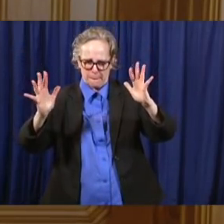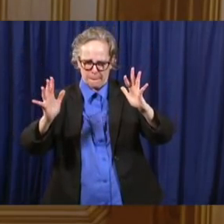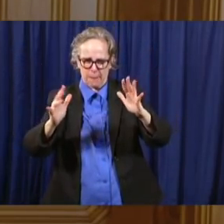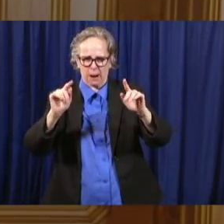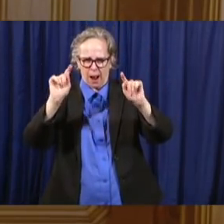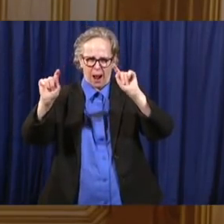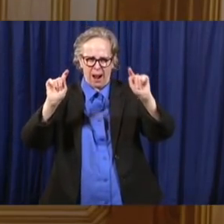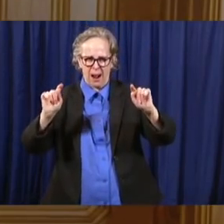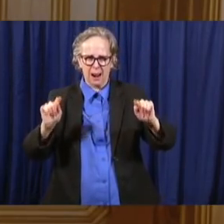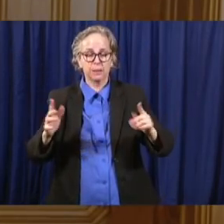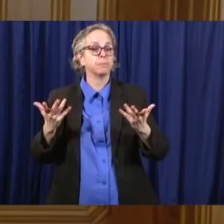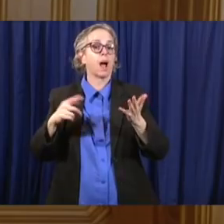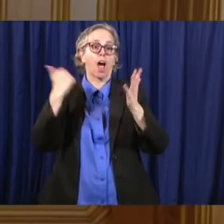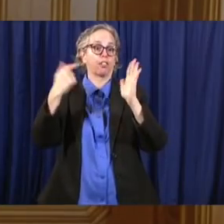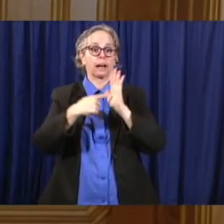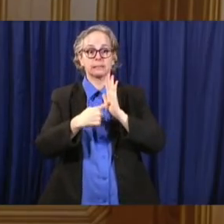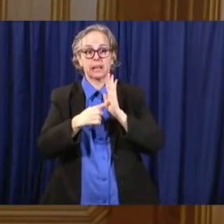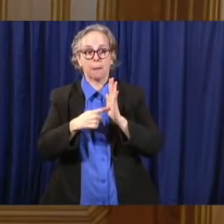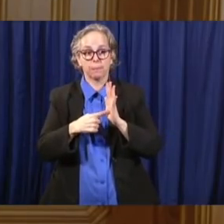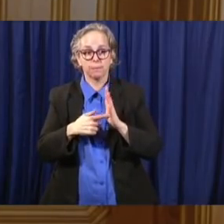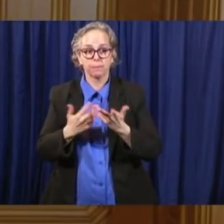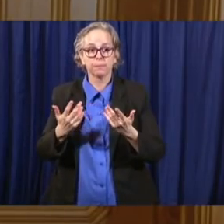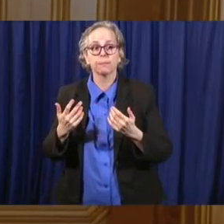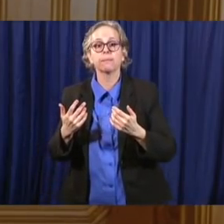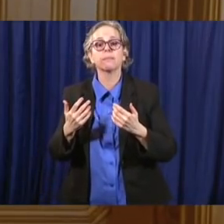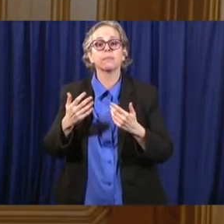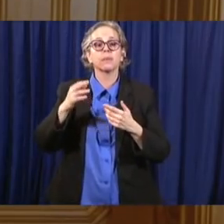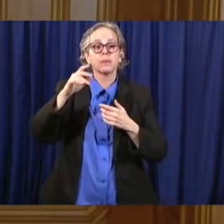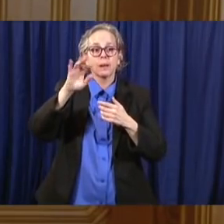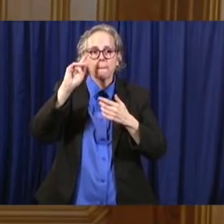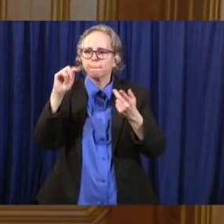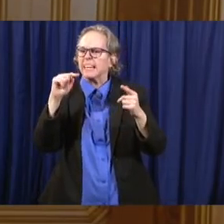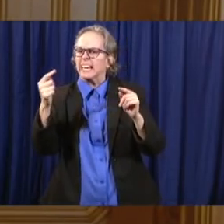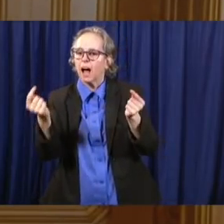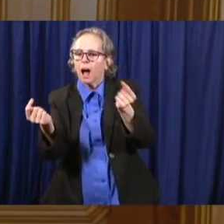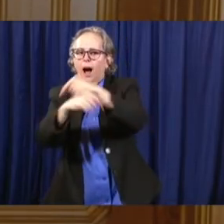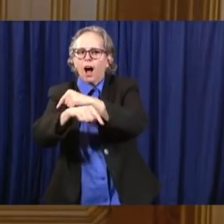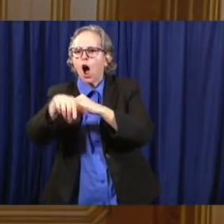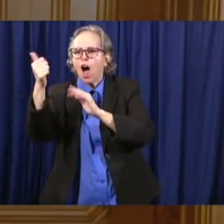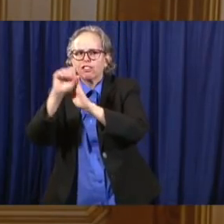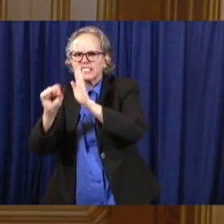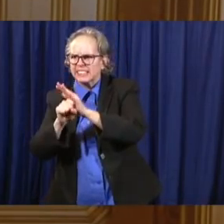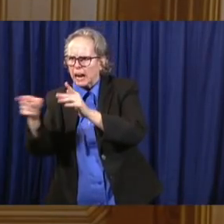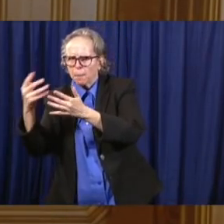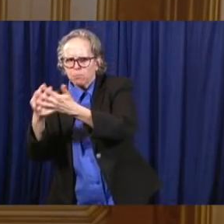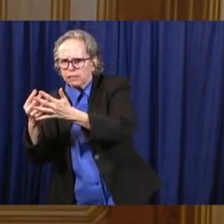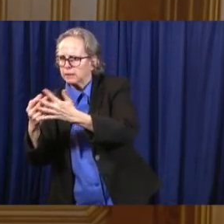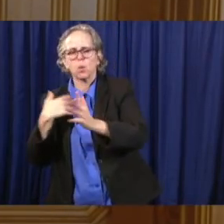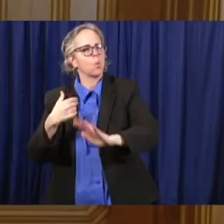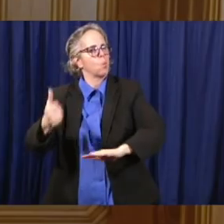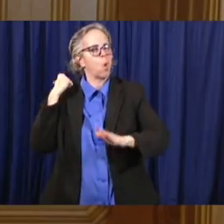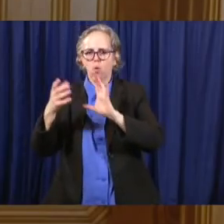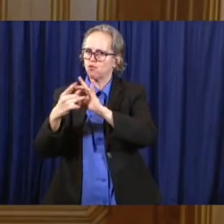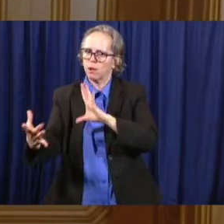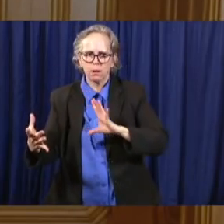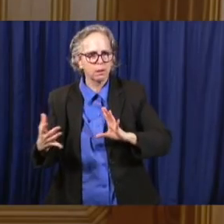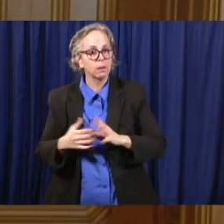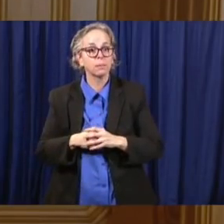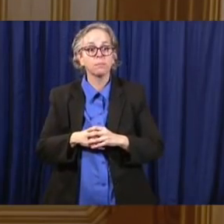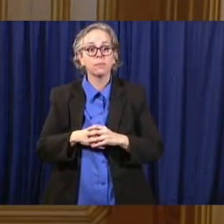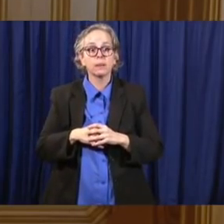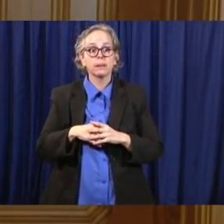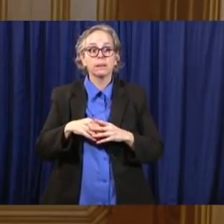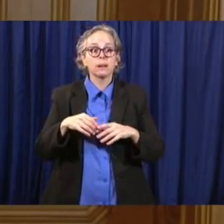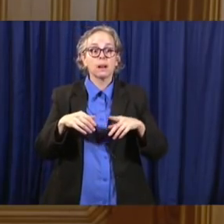interstate offenders. We screened out those who have warrants or detainers on them from other states or somewhere.